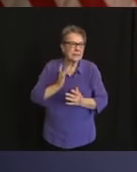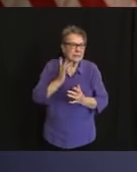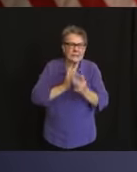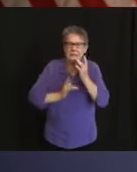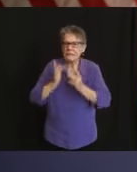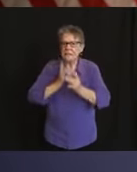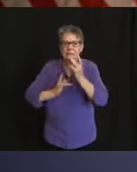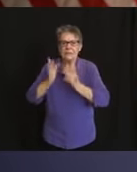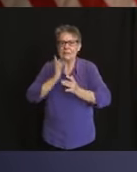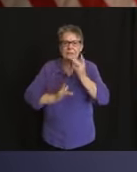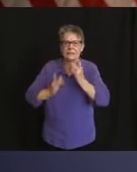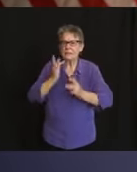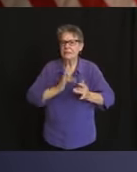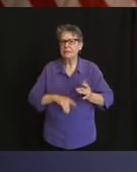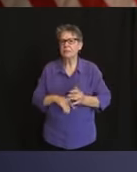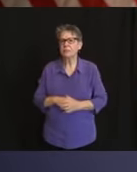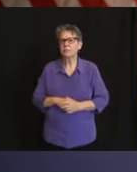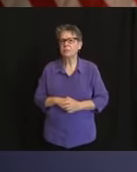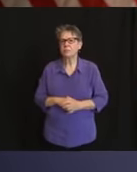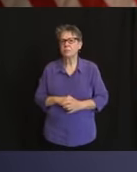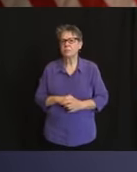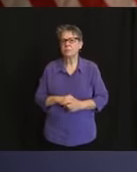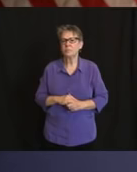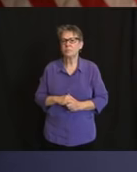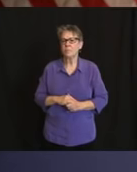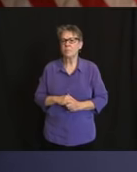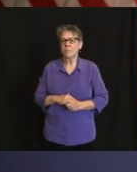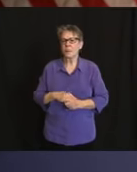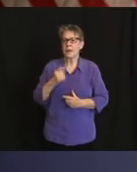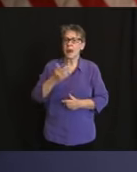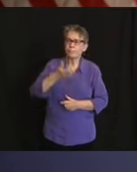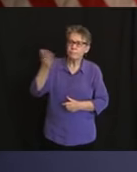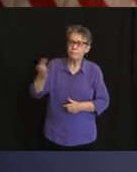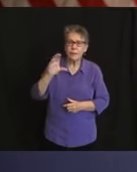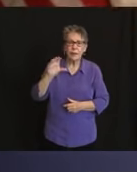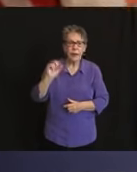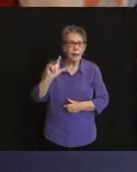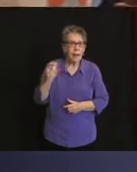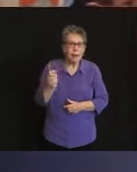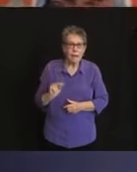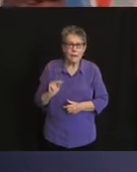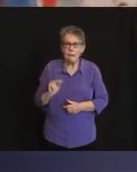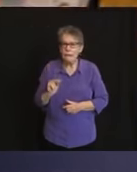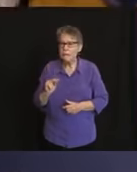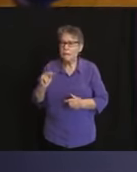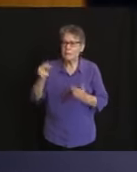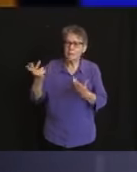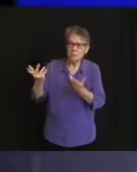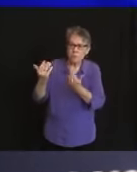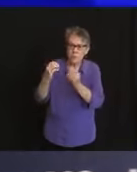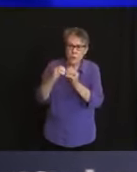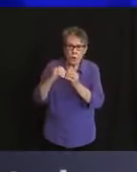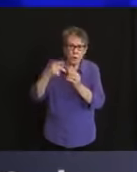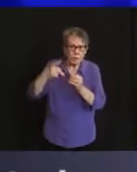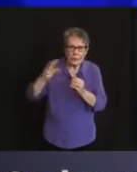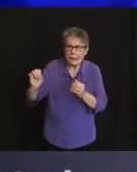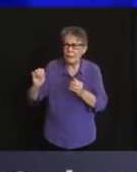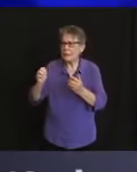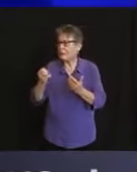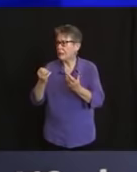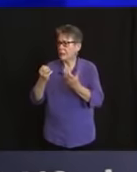any PPE, infrastructure, capacity updates. Yes, compliance, as always. Thank you. Thanks, Governor. I'll start with the